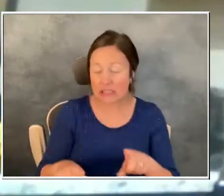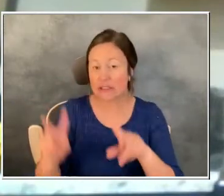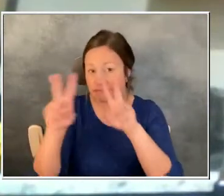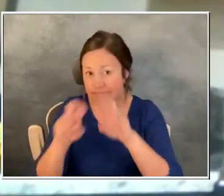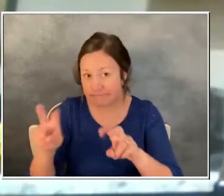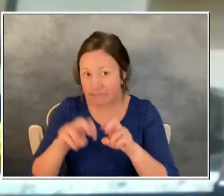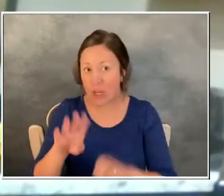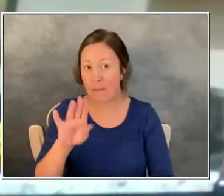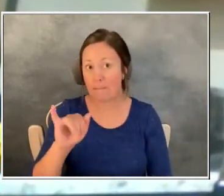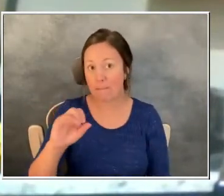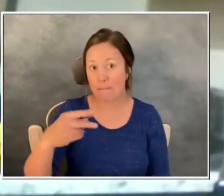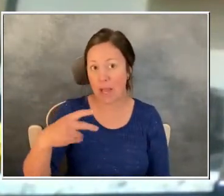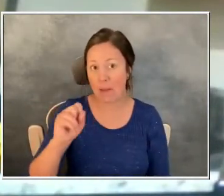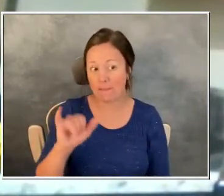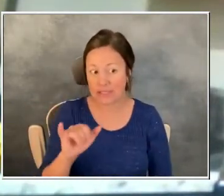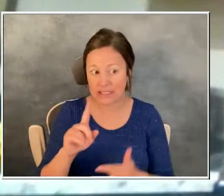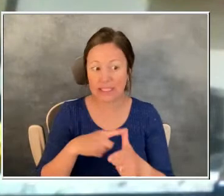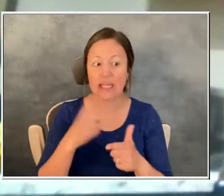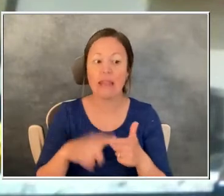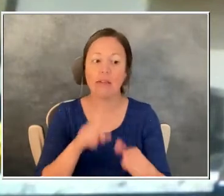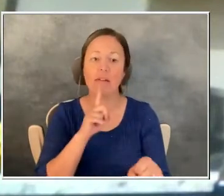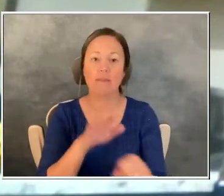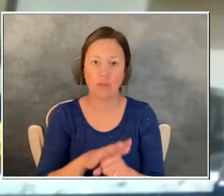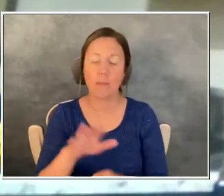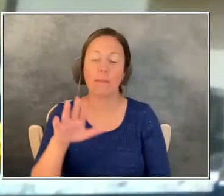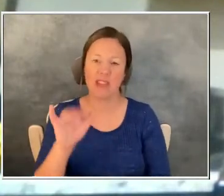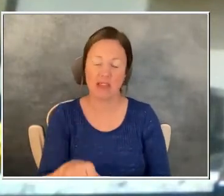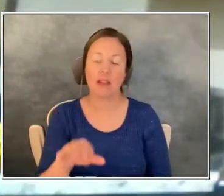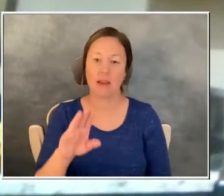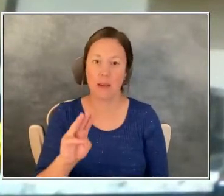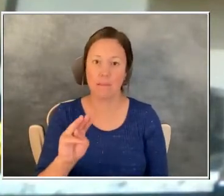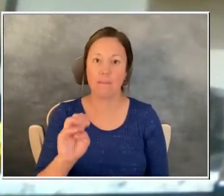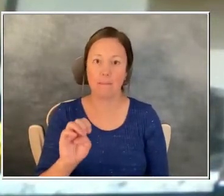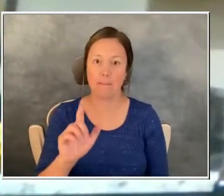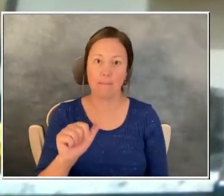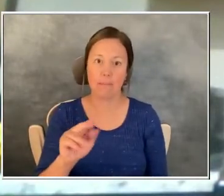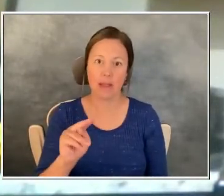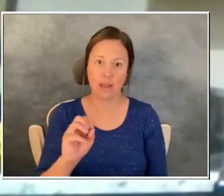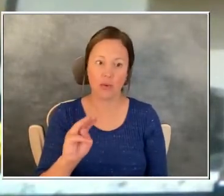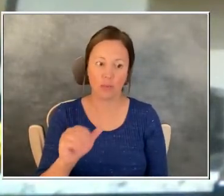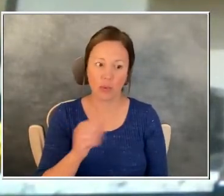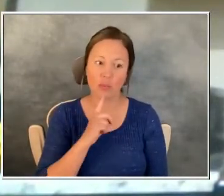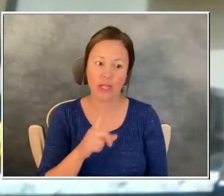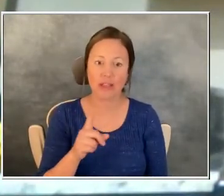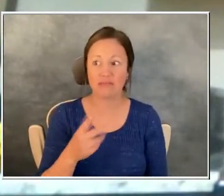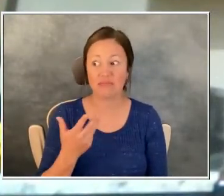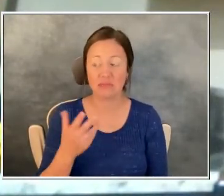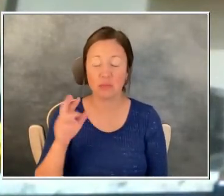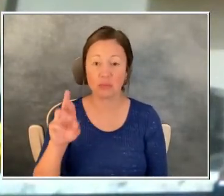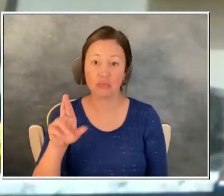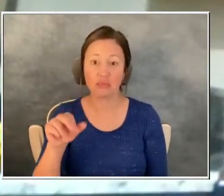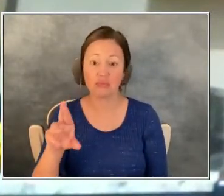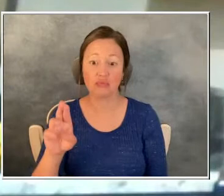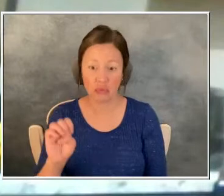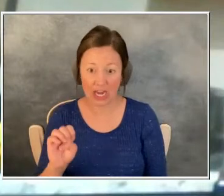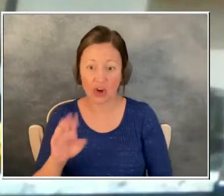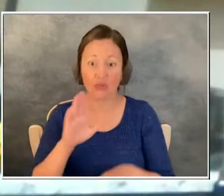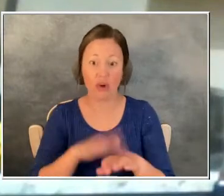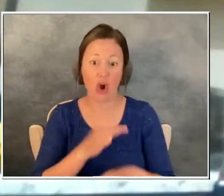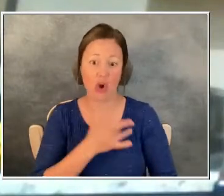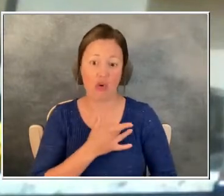and confirmed that it was melanoma, and that was pretty rare on the